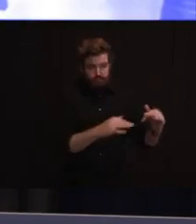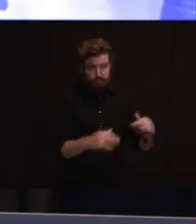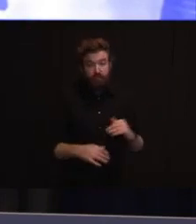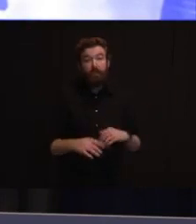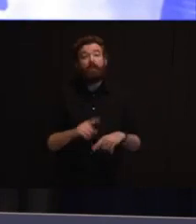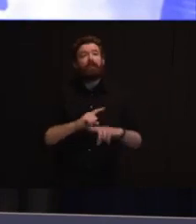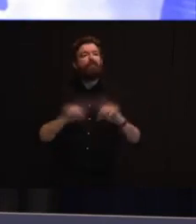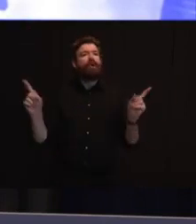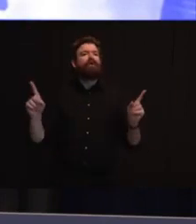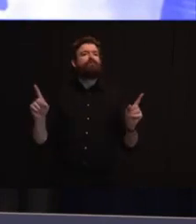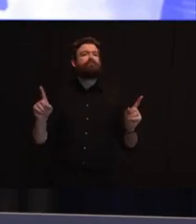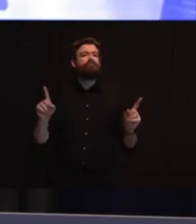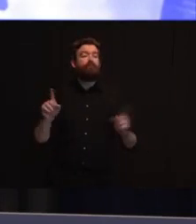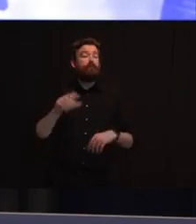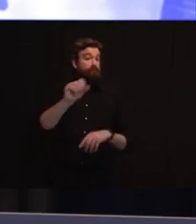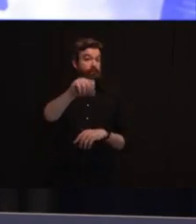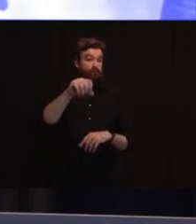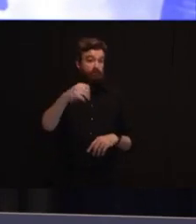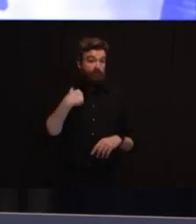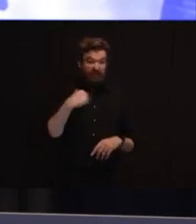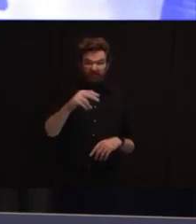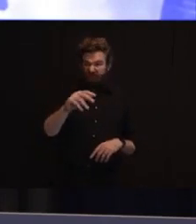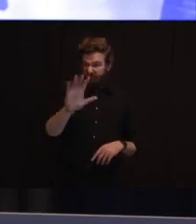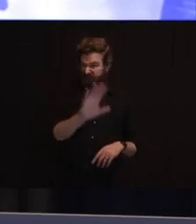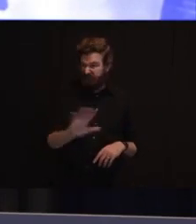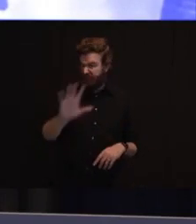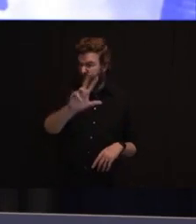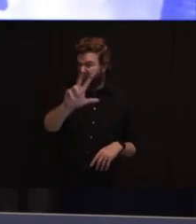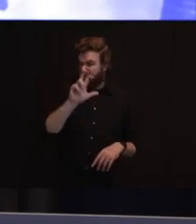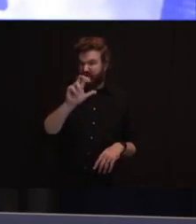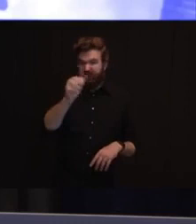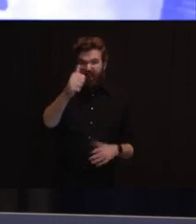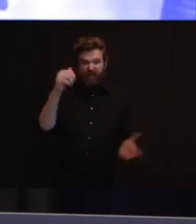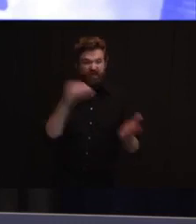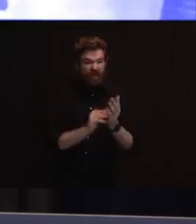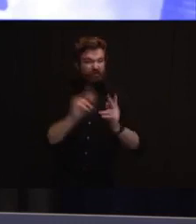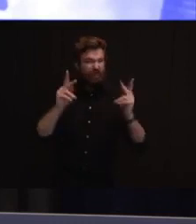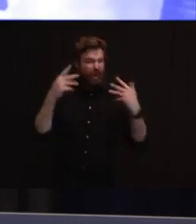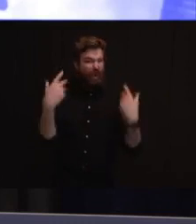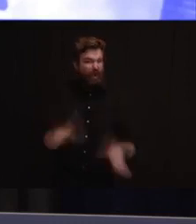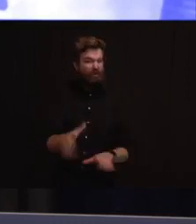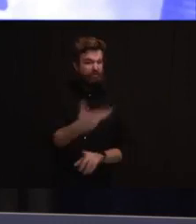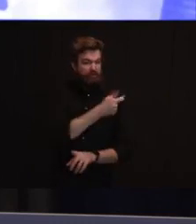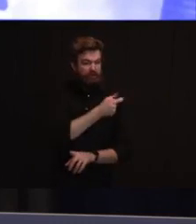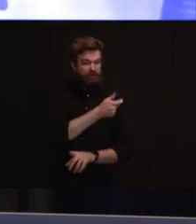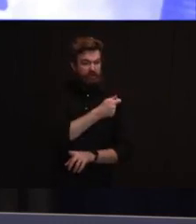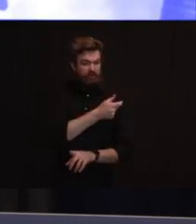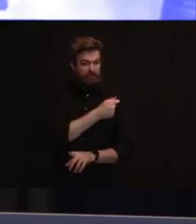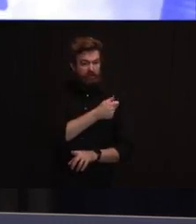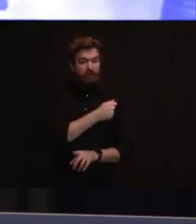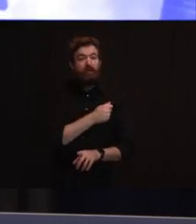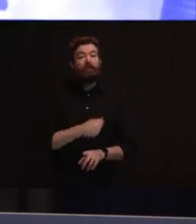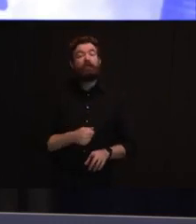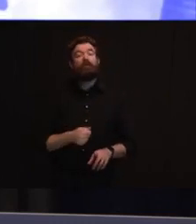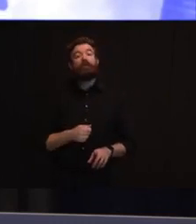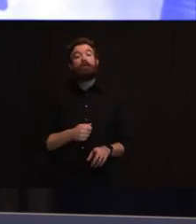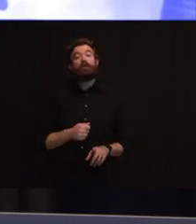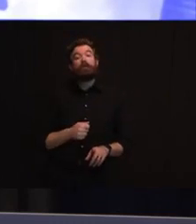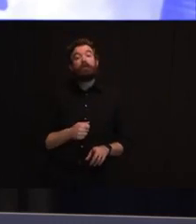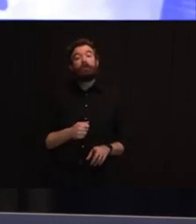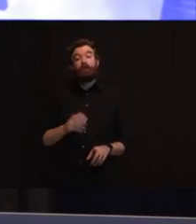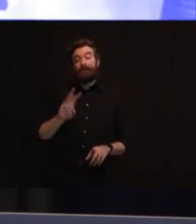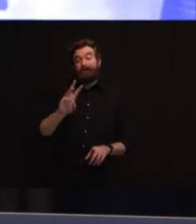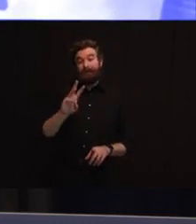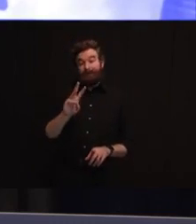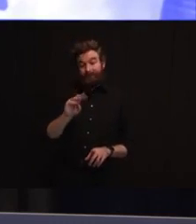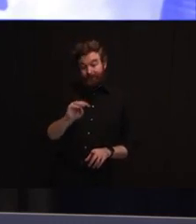have been administered in the state. Of that, 60% of all of the claimed first doses have been